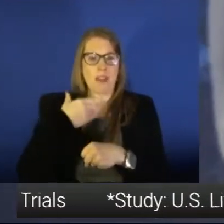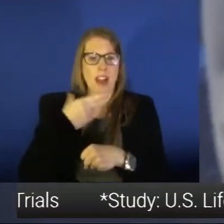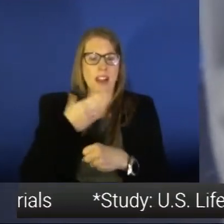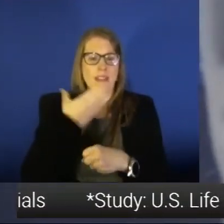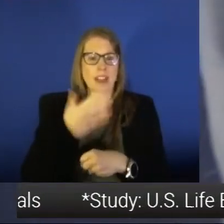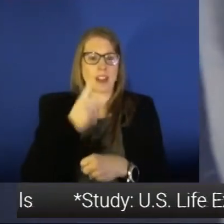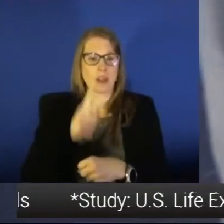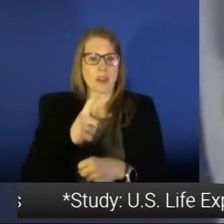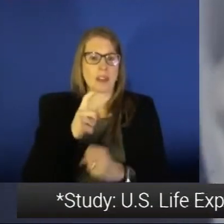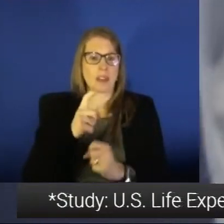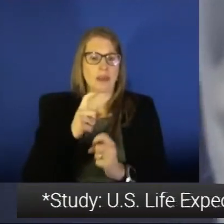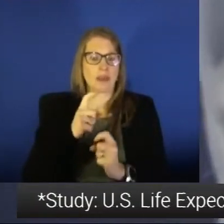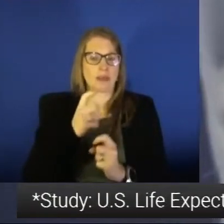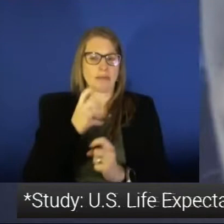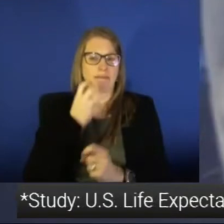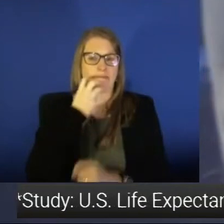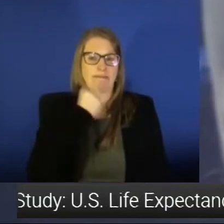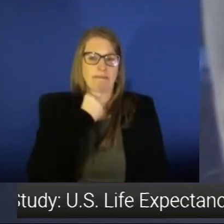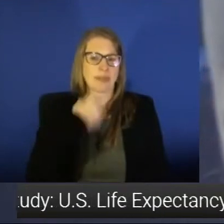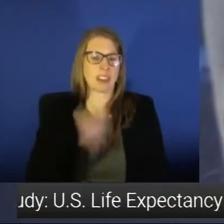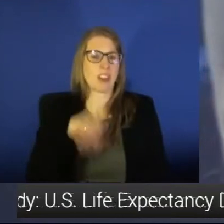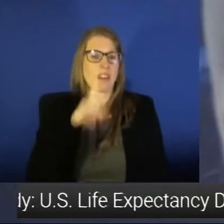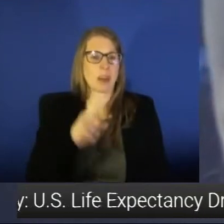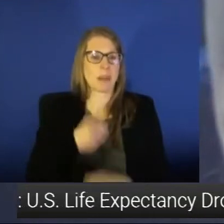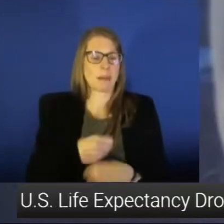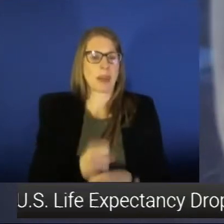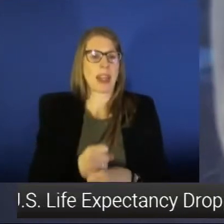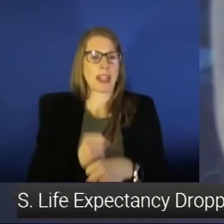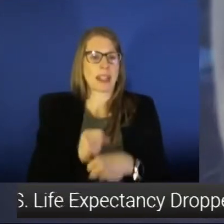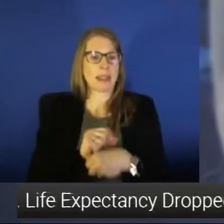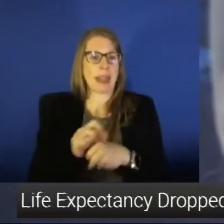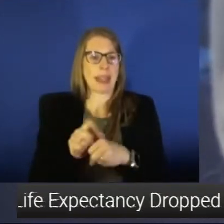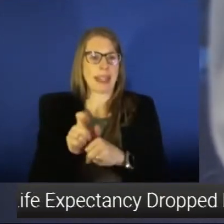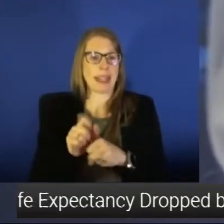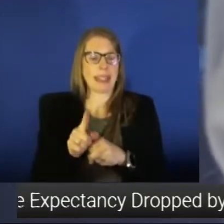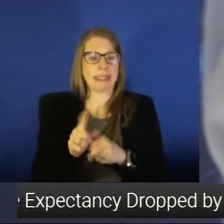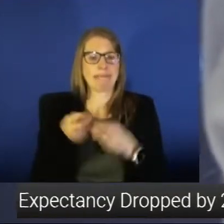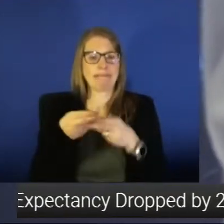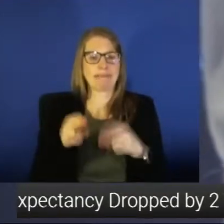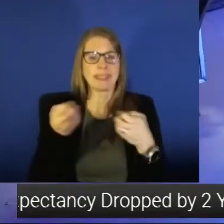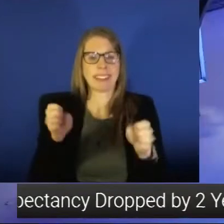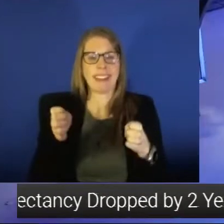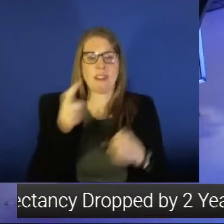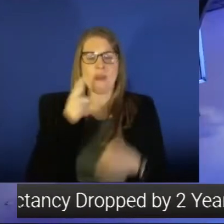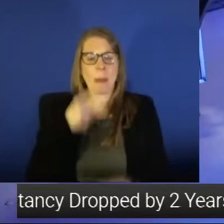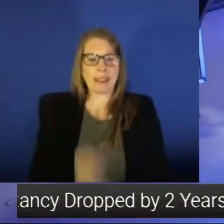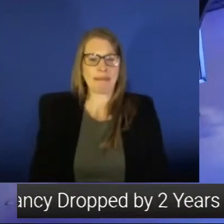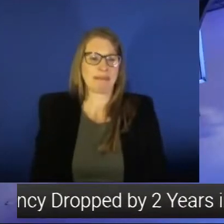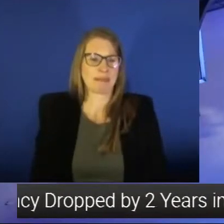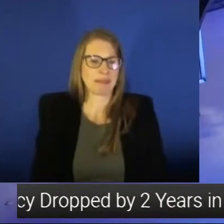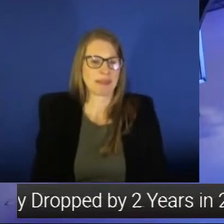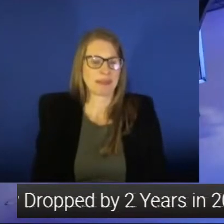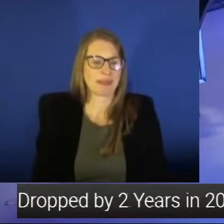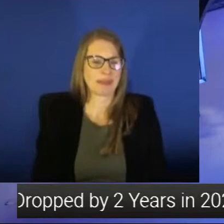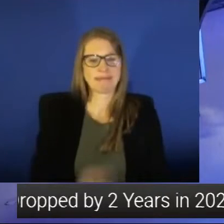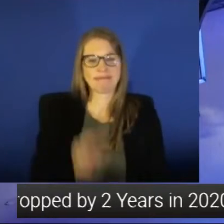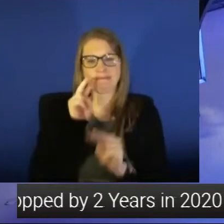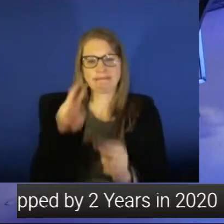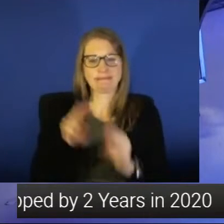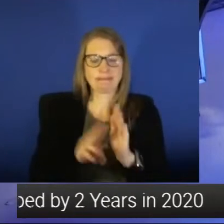spiky Easter egg for me. I love That's that. kind of cute. It's kind of cute. That. So there you go. We're going to hope for the end. But in the meantime, we're going to keep an eye on the rise in the